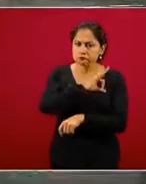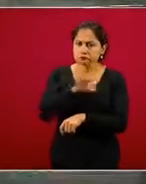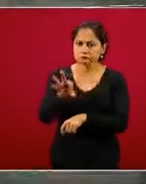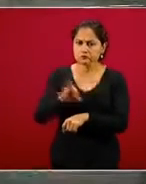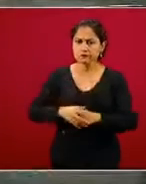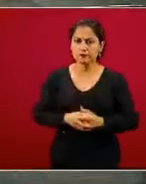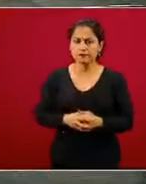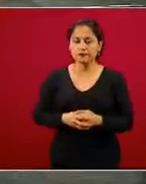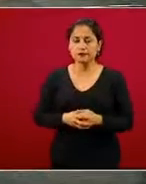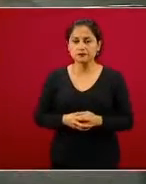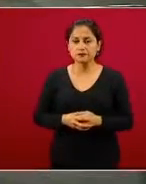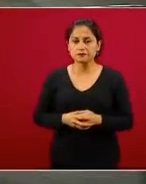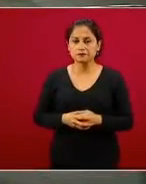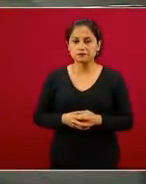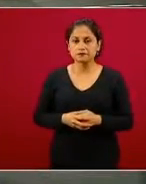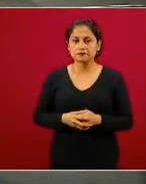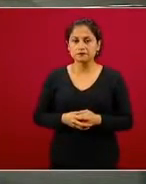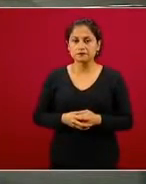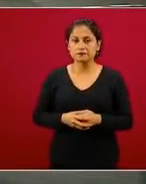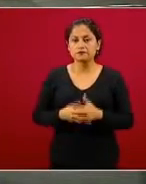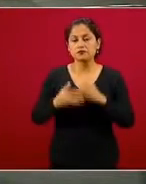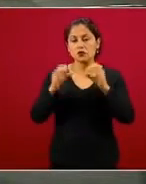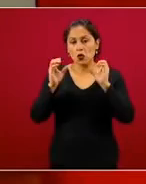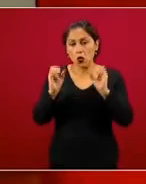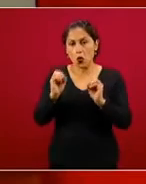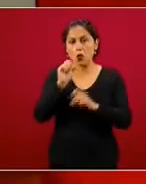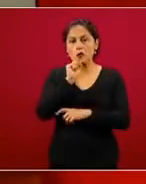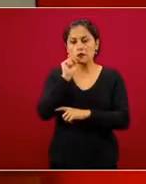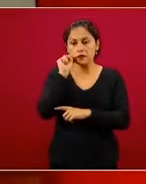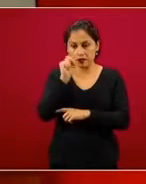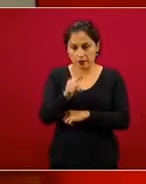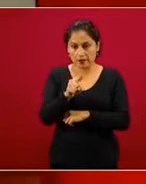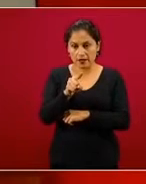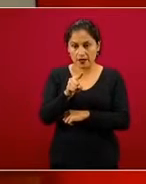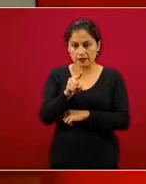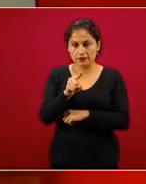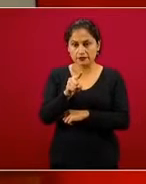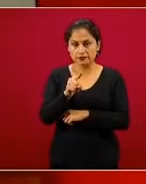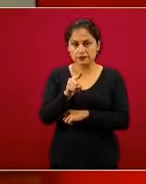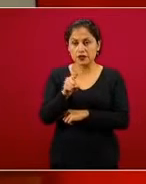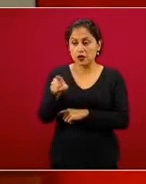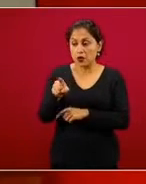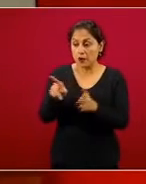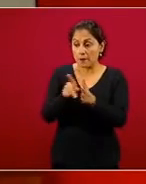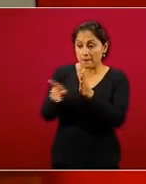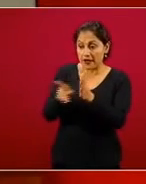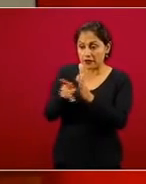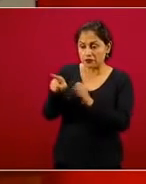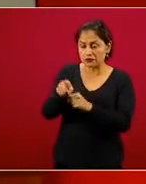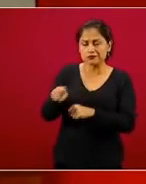And making these conferences available online through the